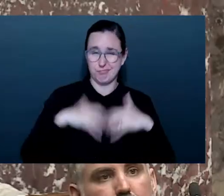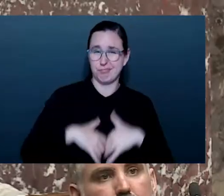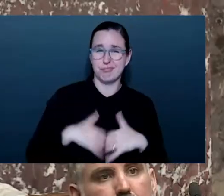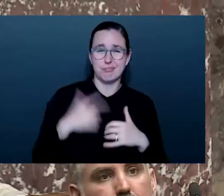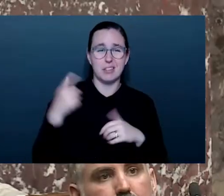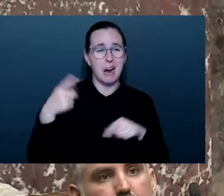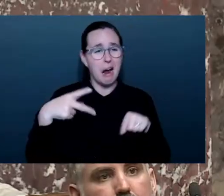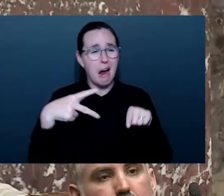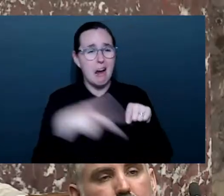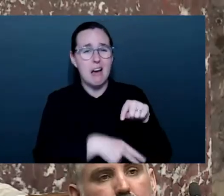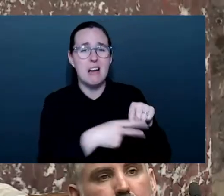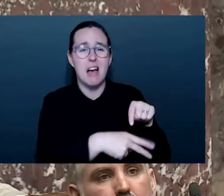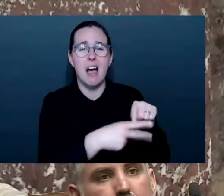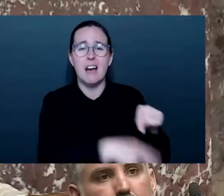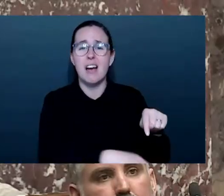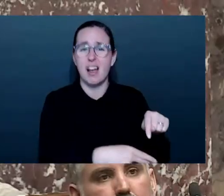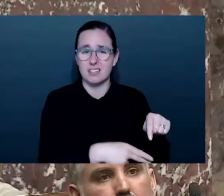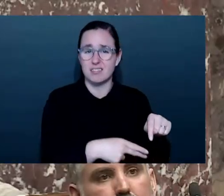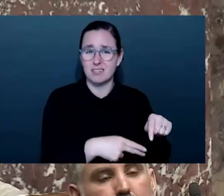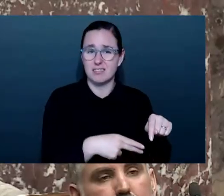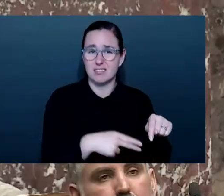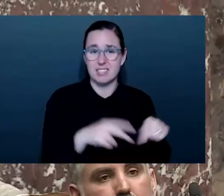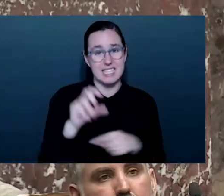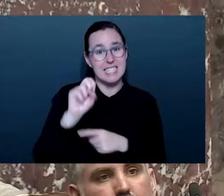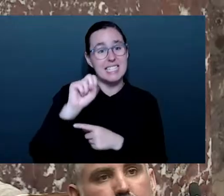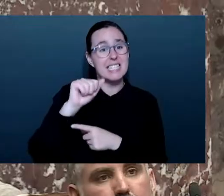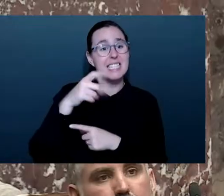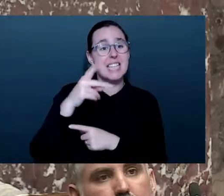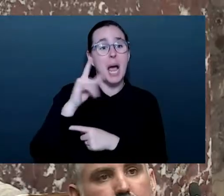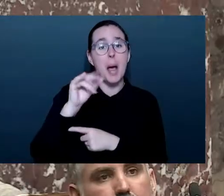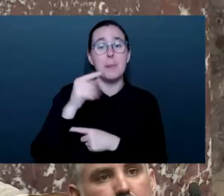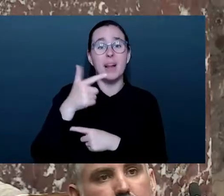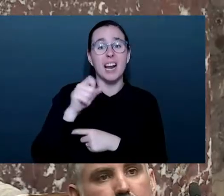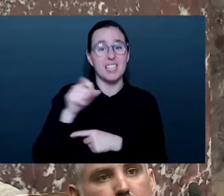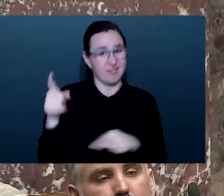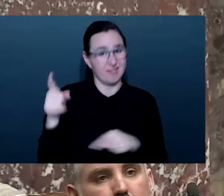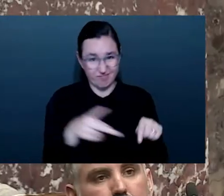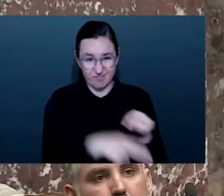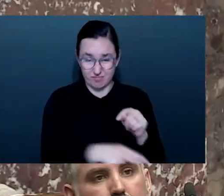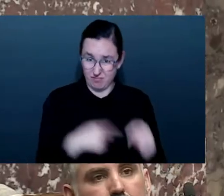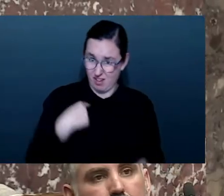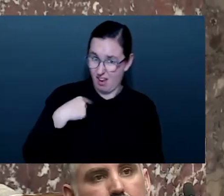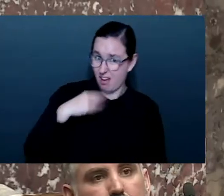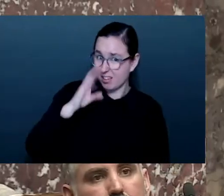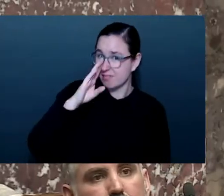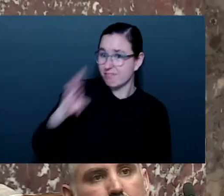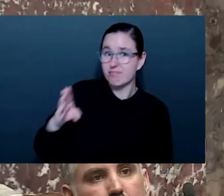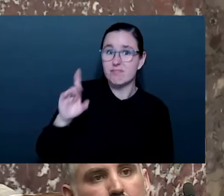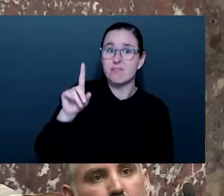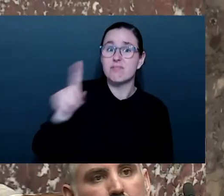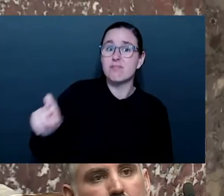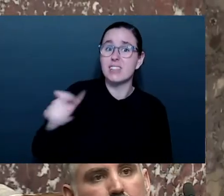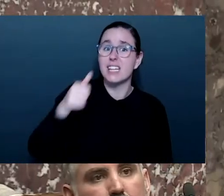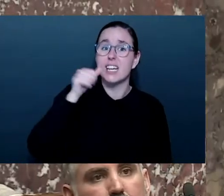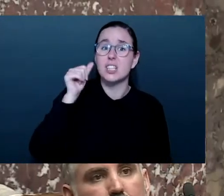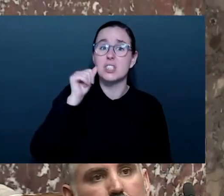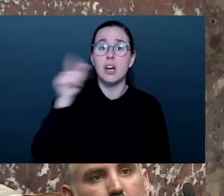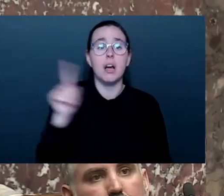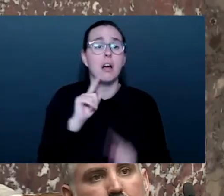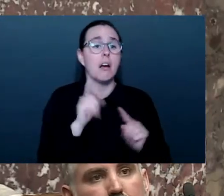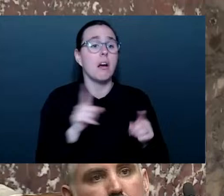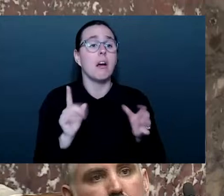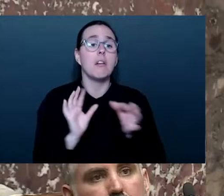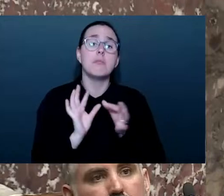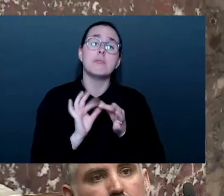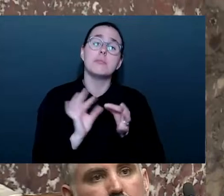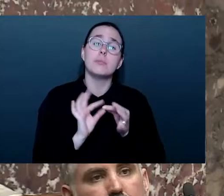yesterday. Her answer was she decided to talk about the choices she's making and two-tier healthcare systems. Not once did she